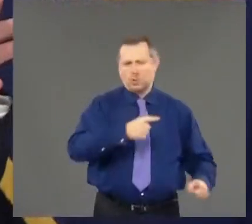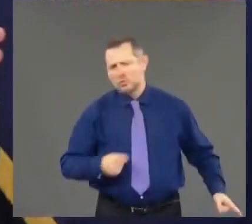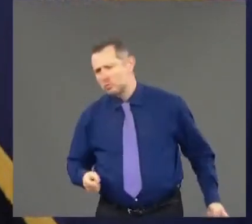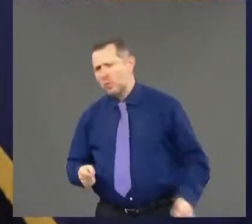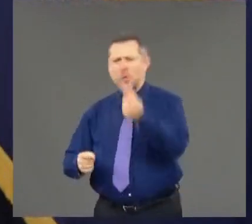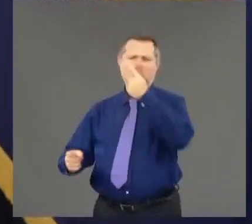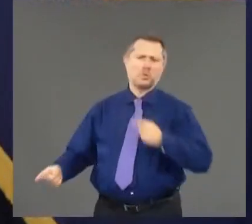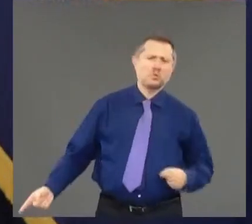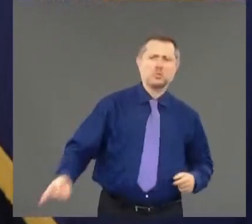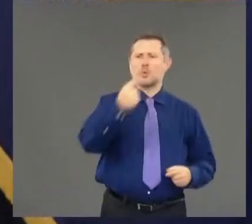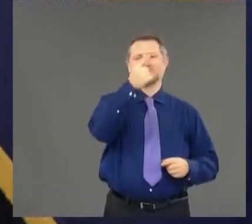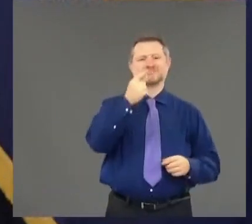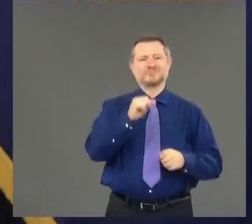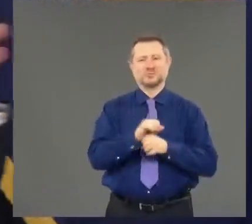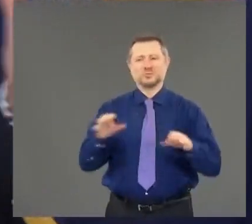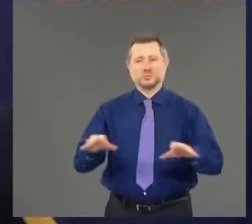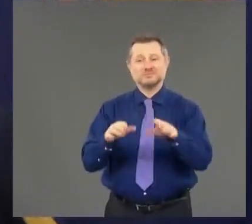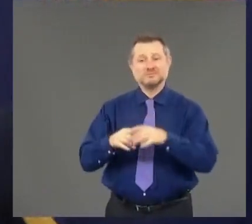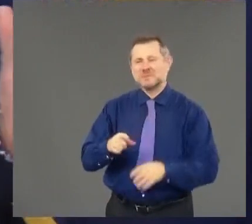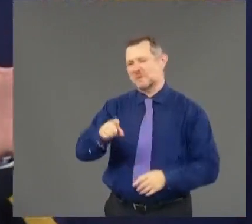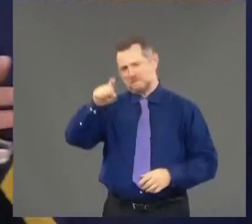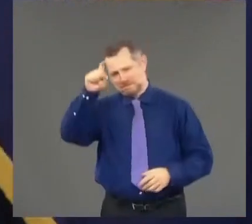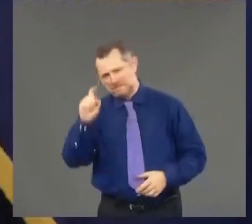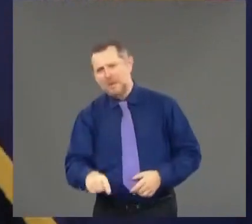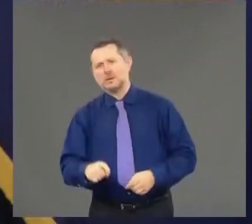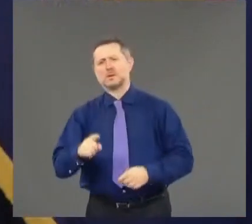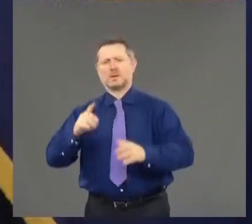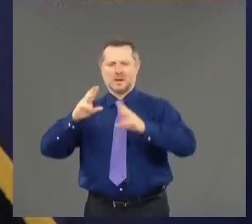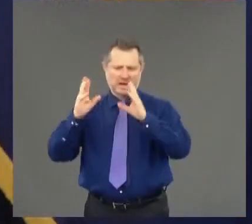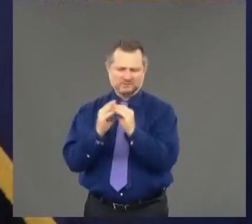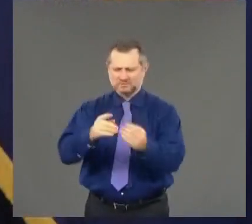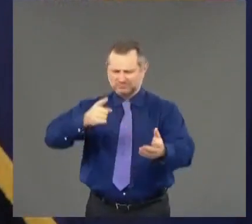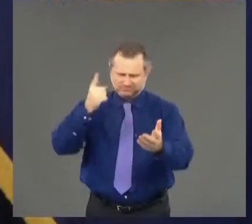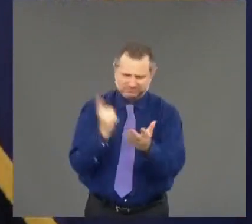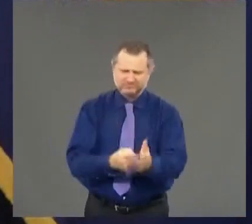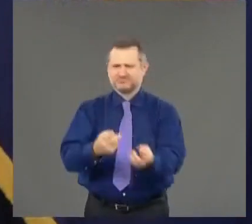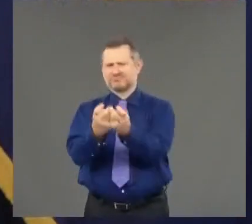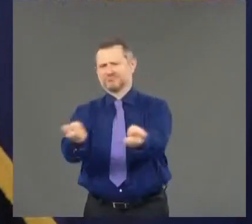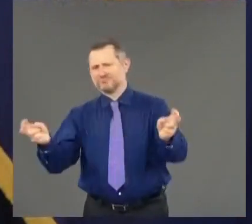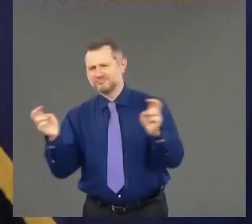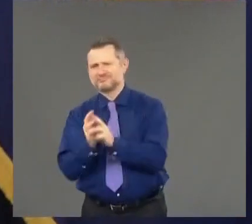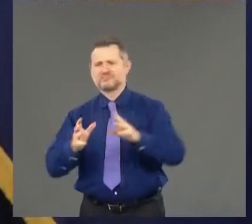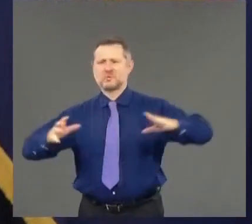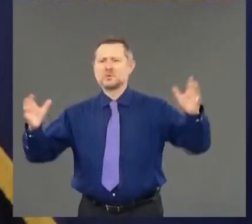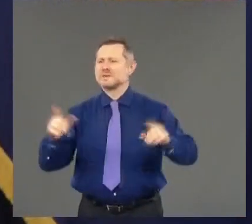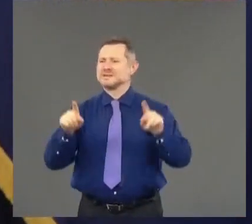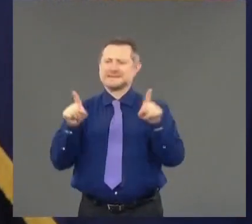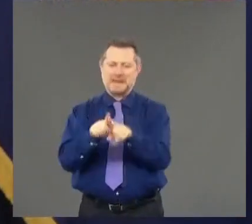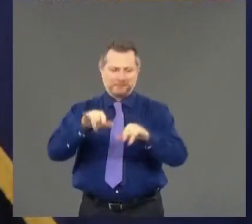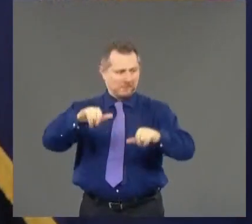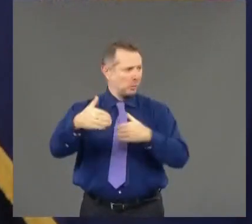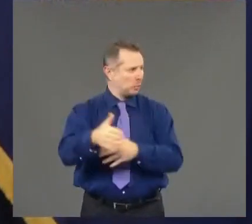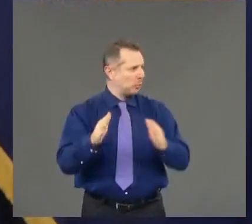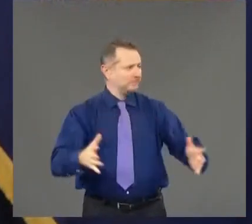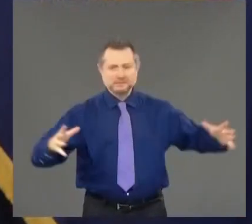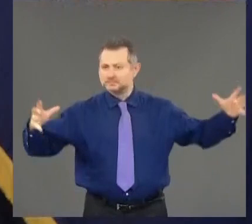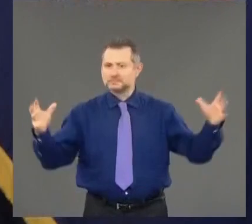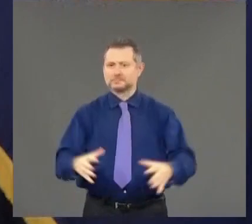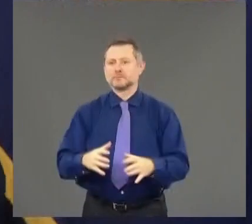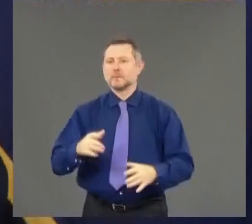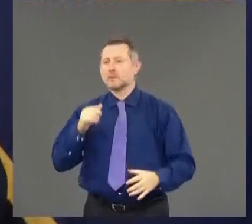you must have a collaborative, they must be in the room, You must start with a blank piece of